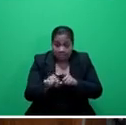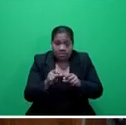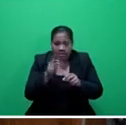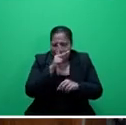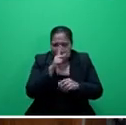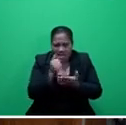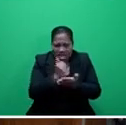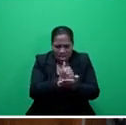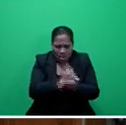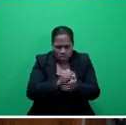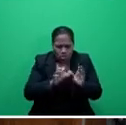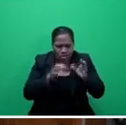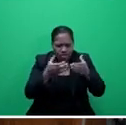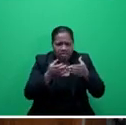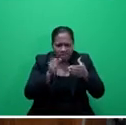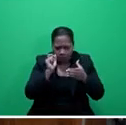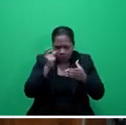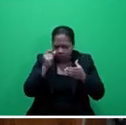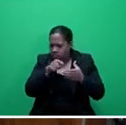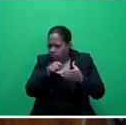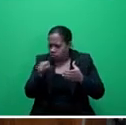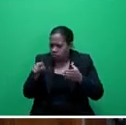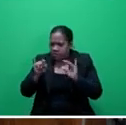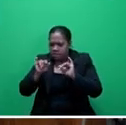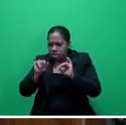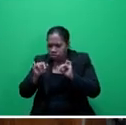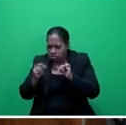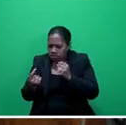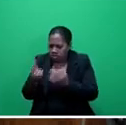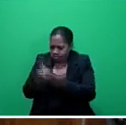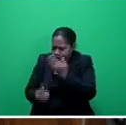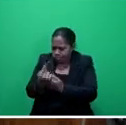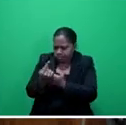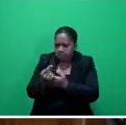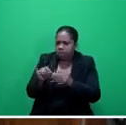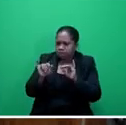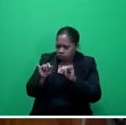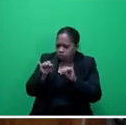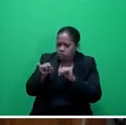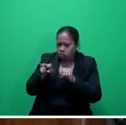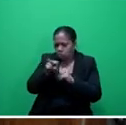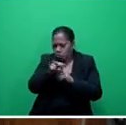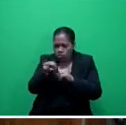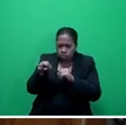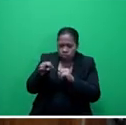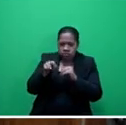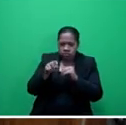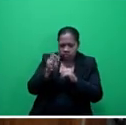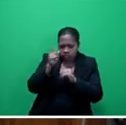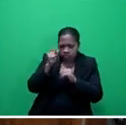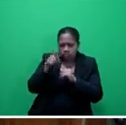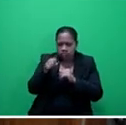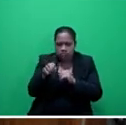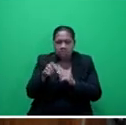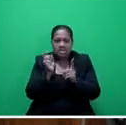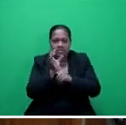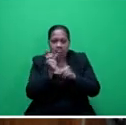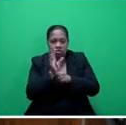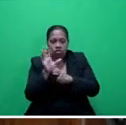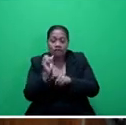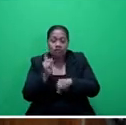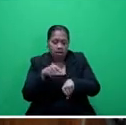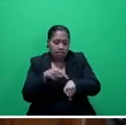being sensible about many issues raised and for recognizing the importance of reading them in context of the